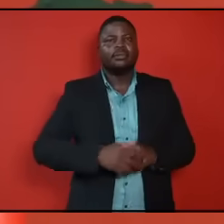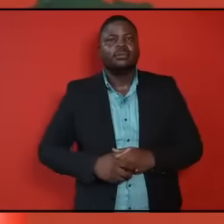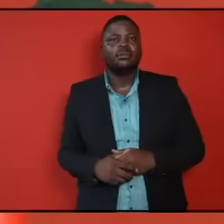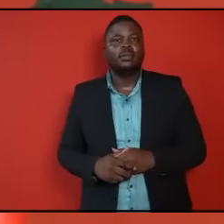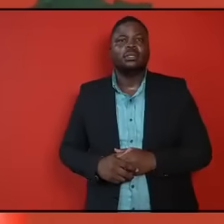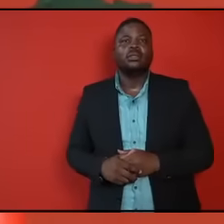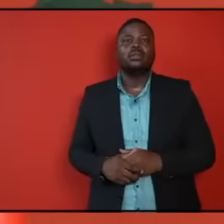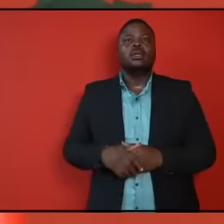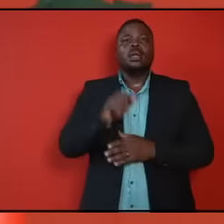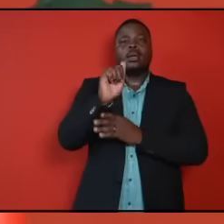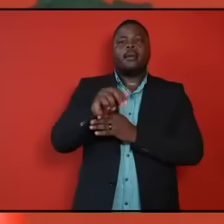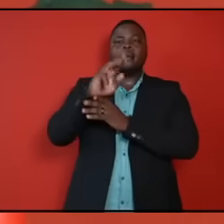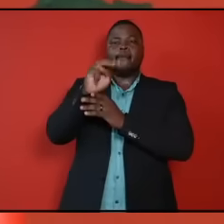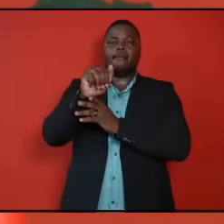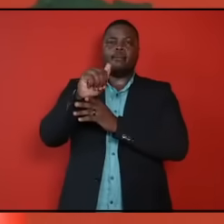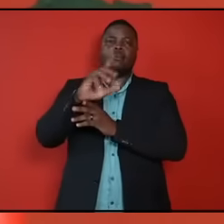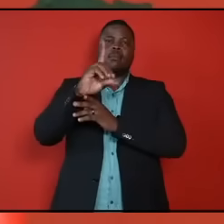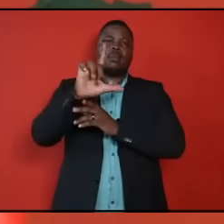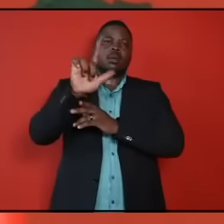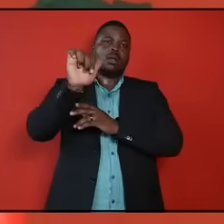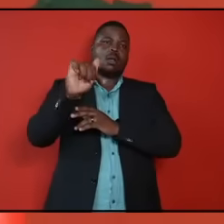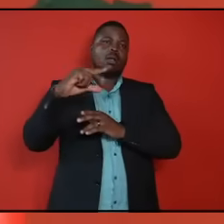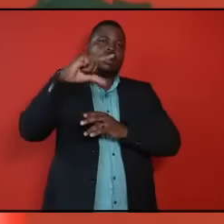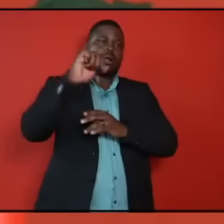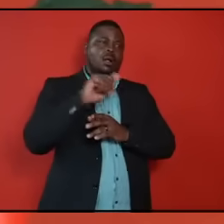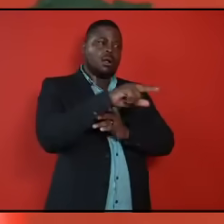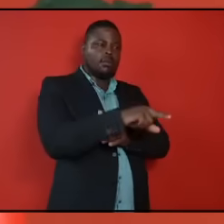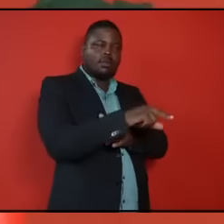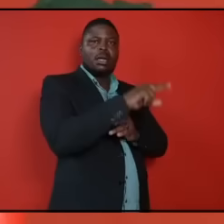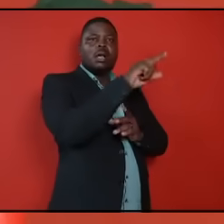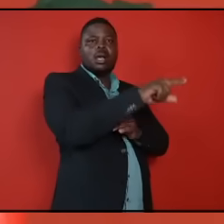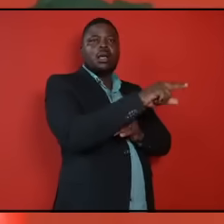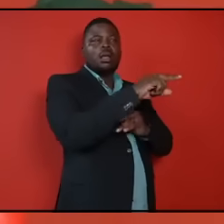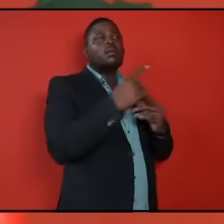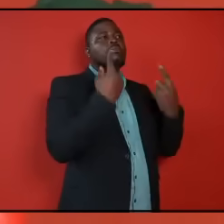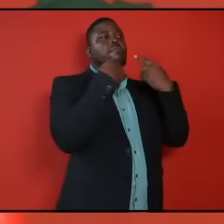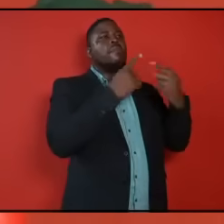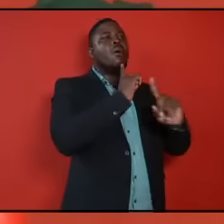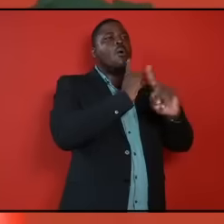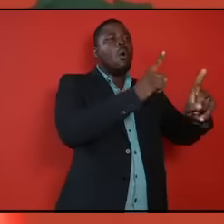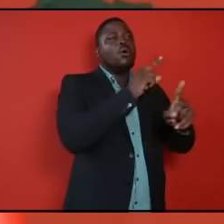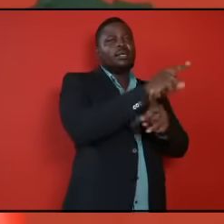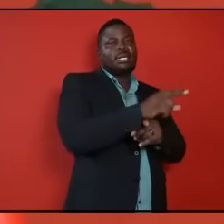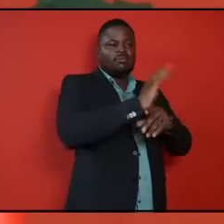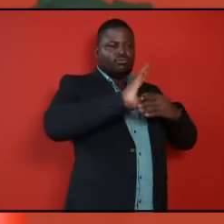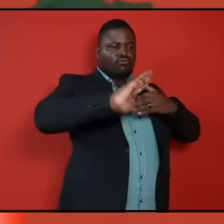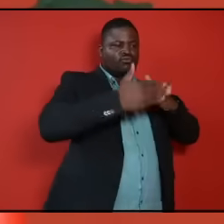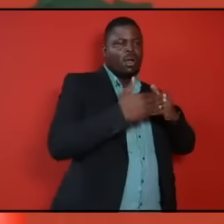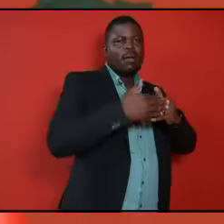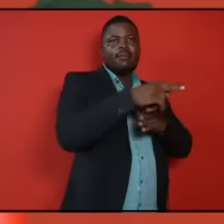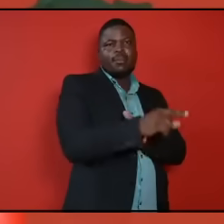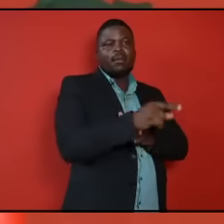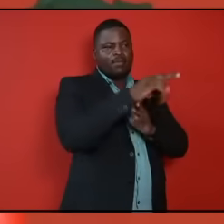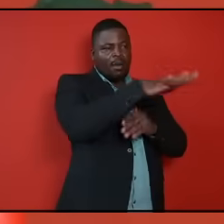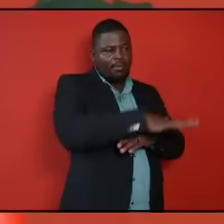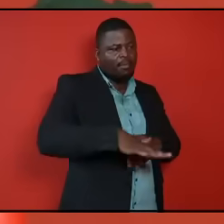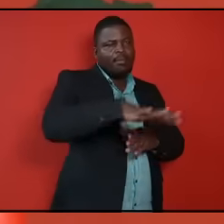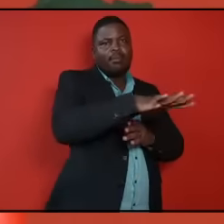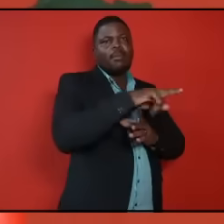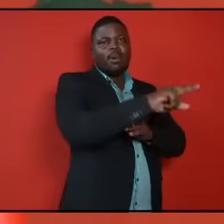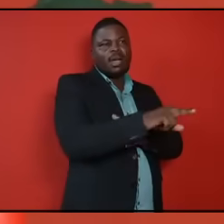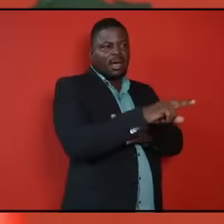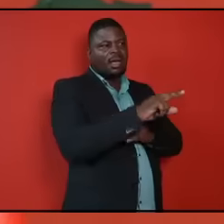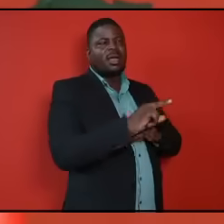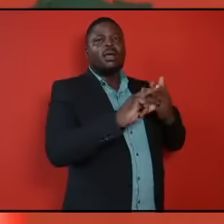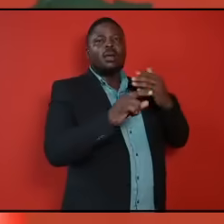Communications Commission ordered the shutdown of internet and mobile service in a brazen attempt to